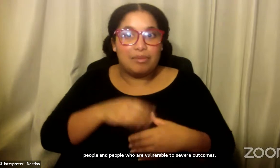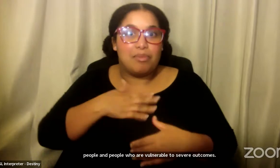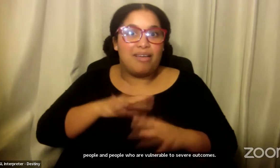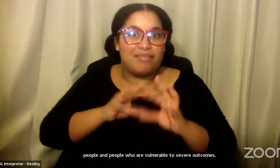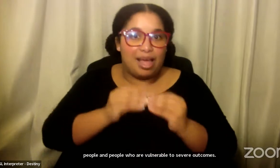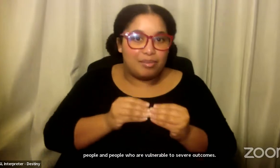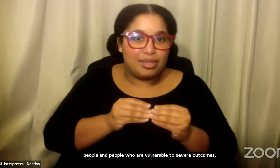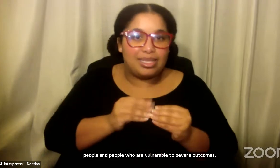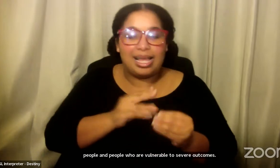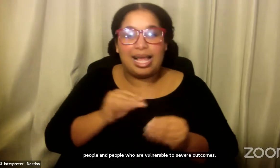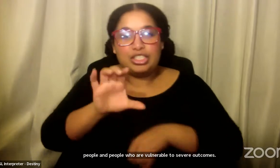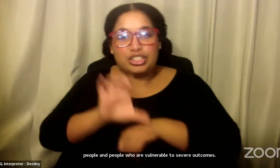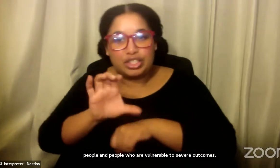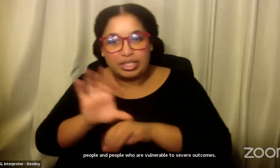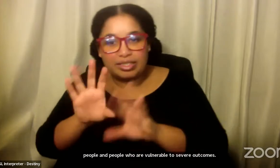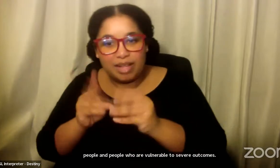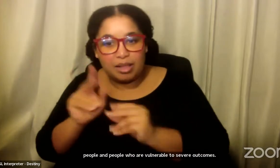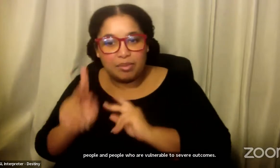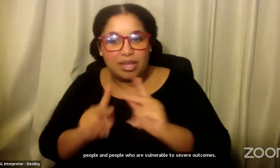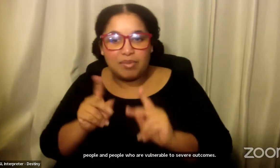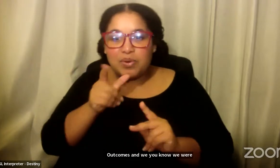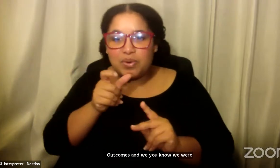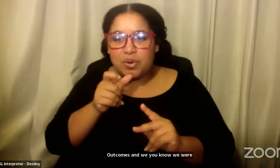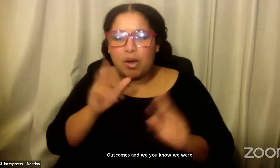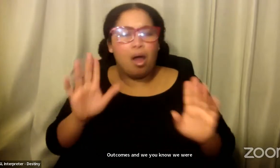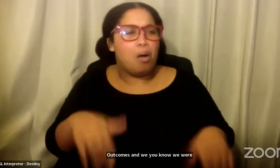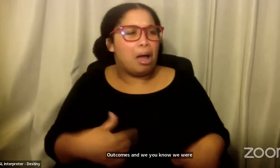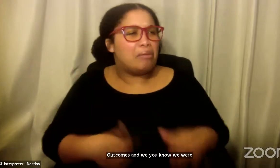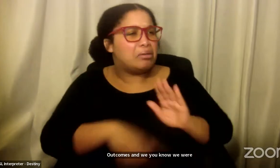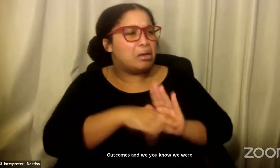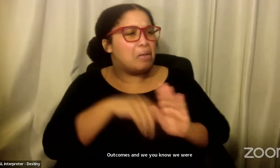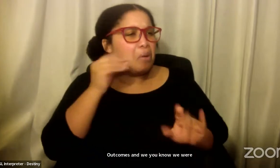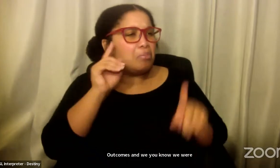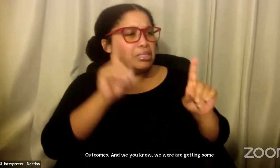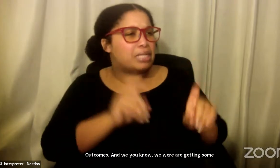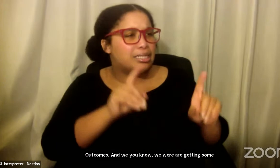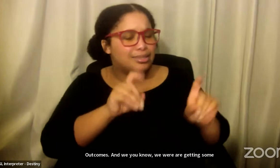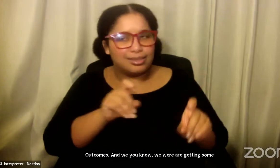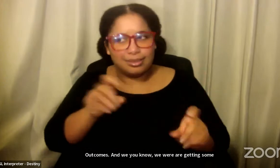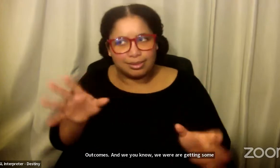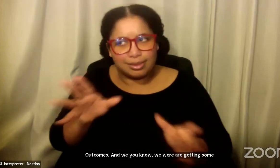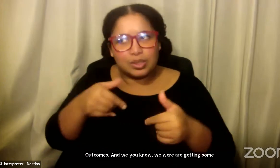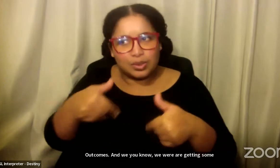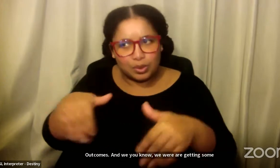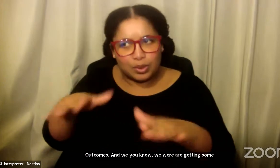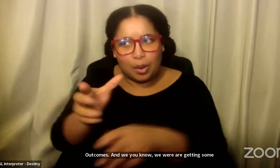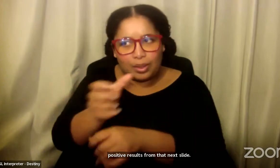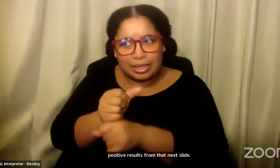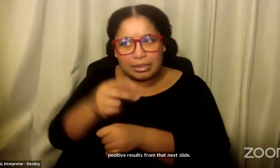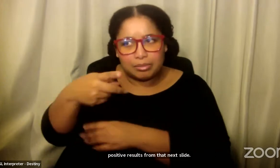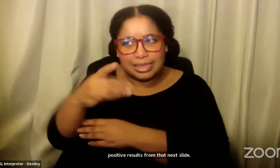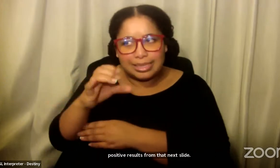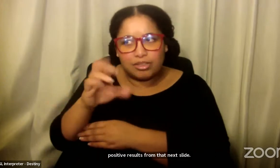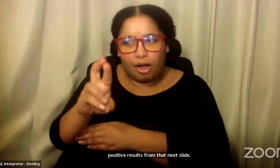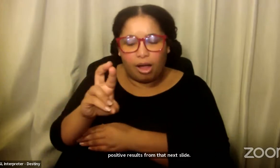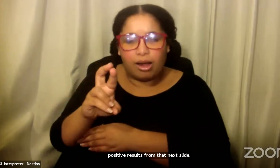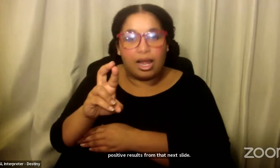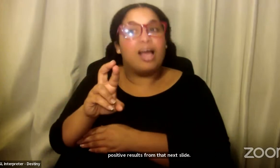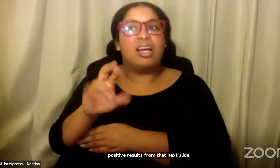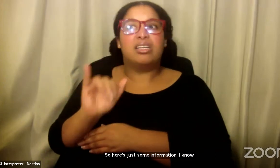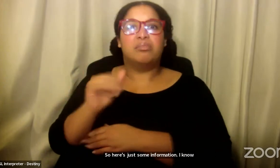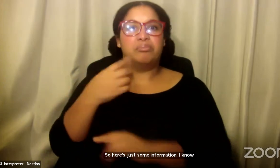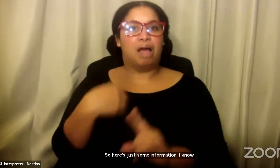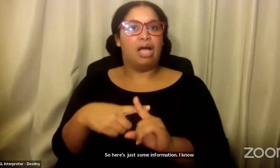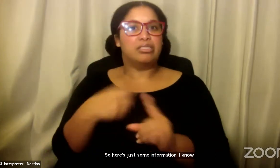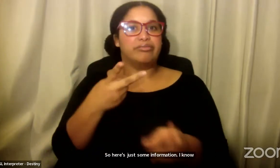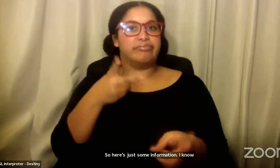in my church family of people who have been negative with a home test. I've encouraged them to go get a PCR test, and it's been positive.